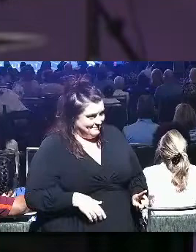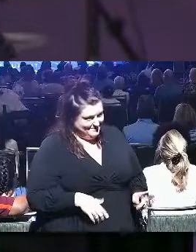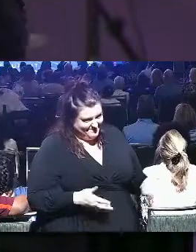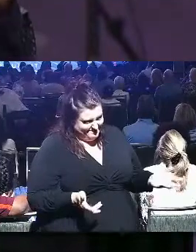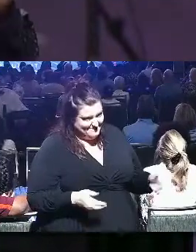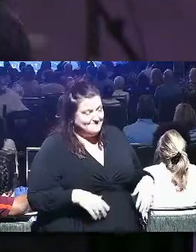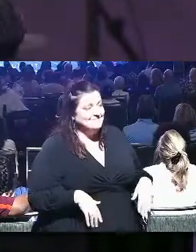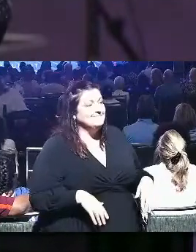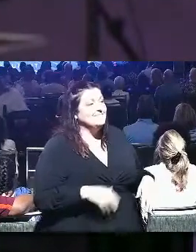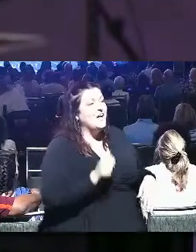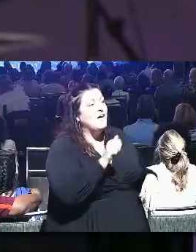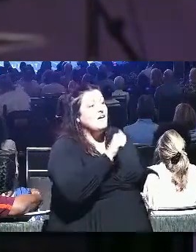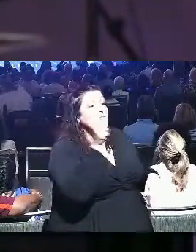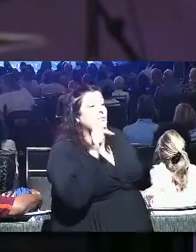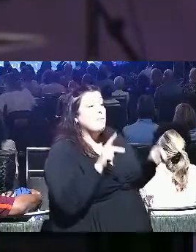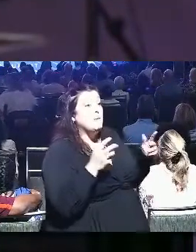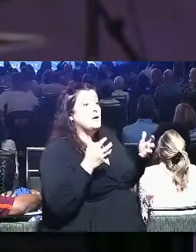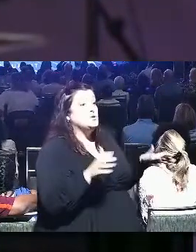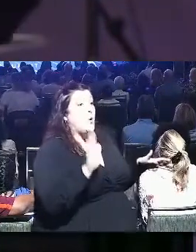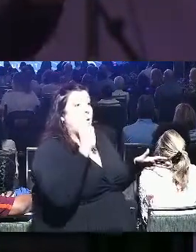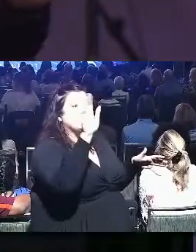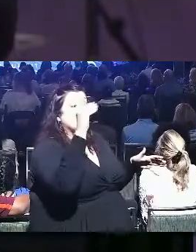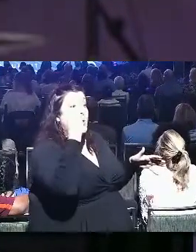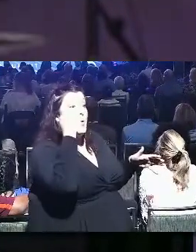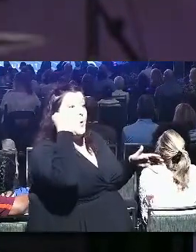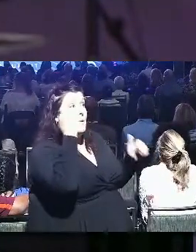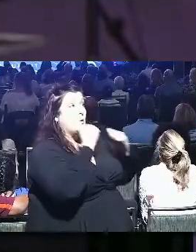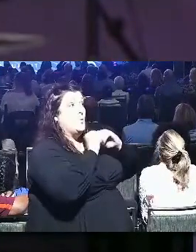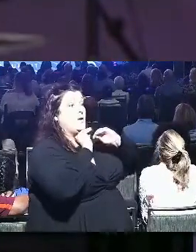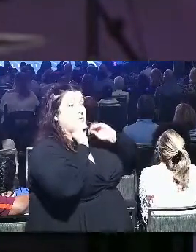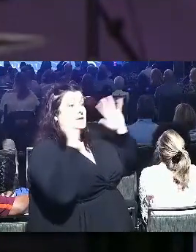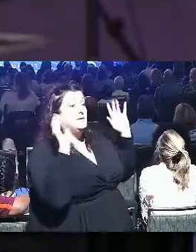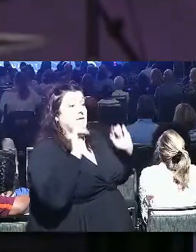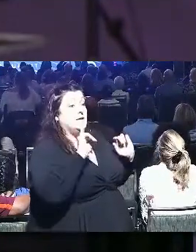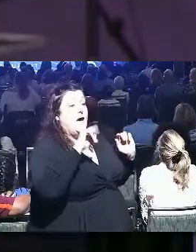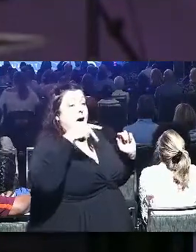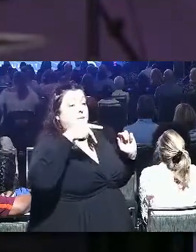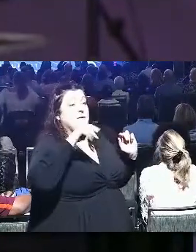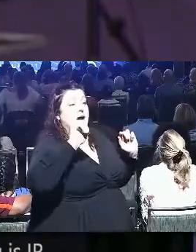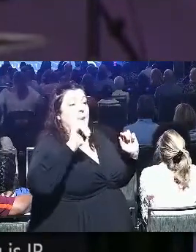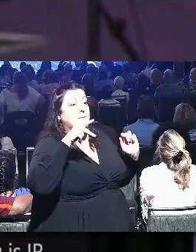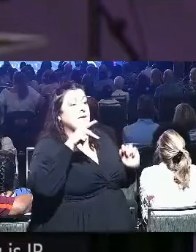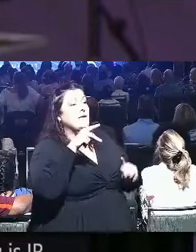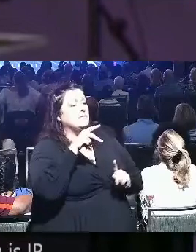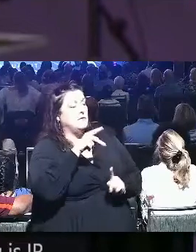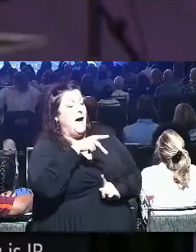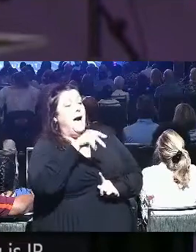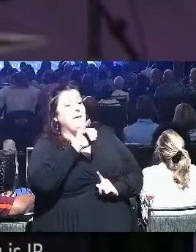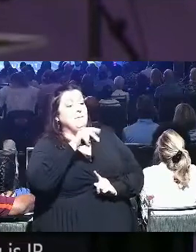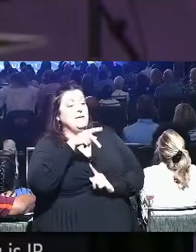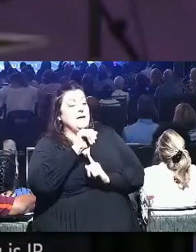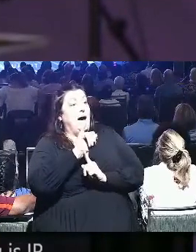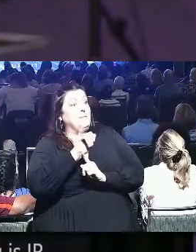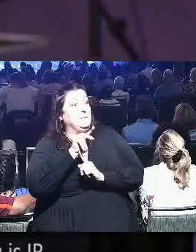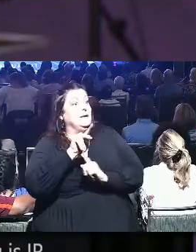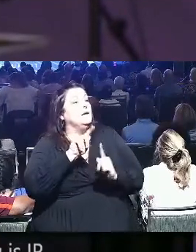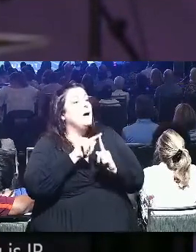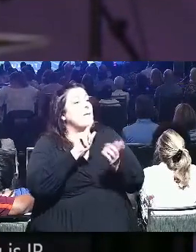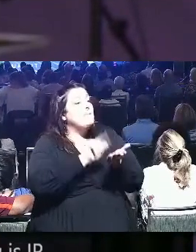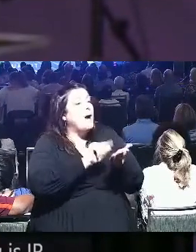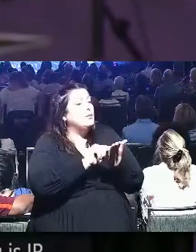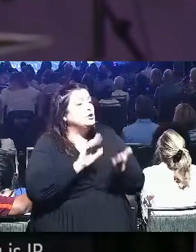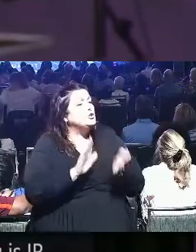The other people that do not want to go home with anything is IPI publishers. Please stop by the book table